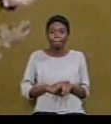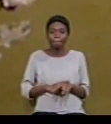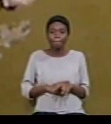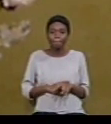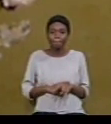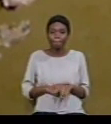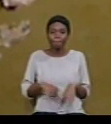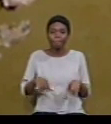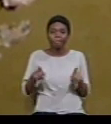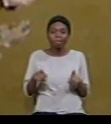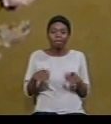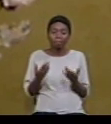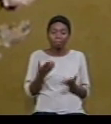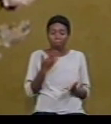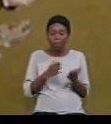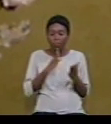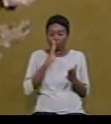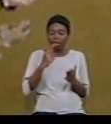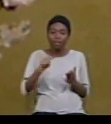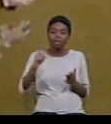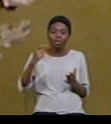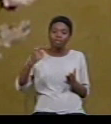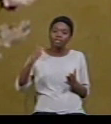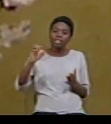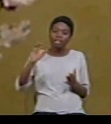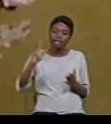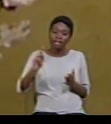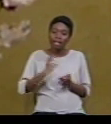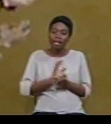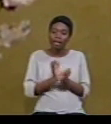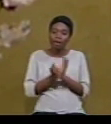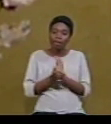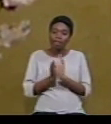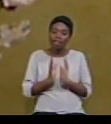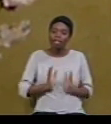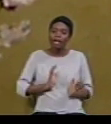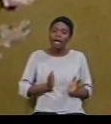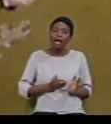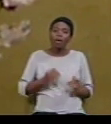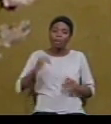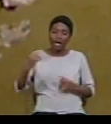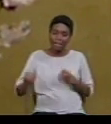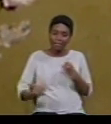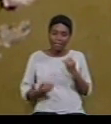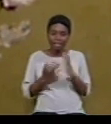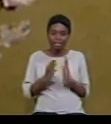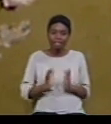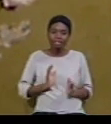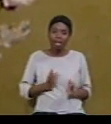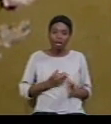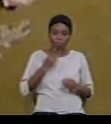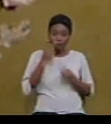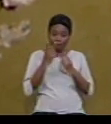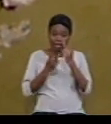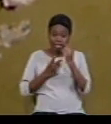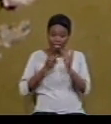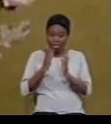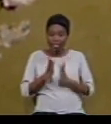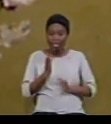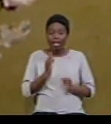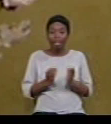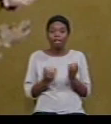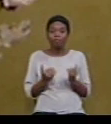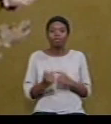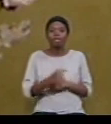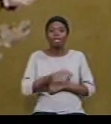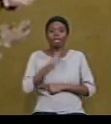Global Crusade converts, our invitees and visitors. For if today is your first time of coming